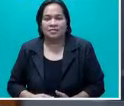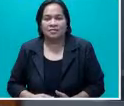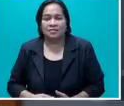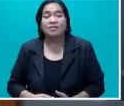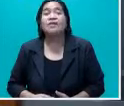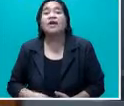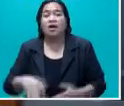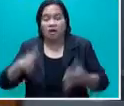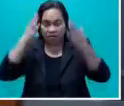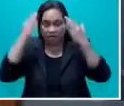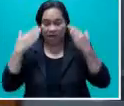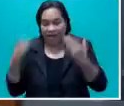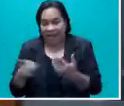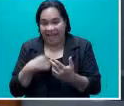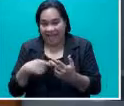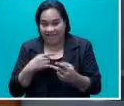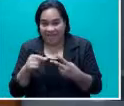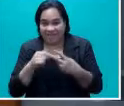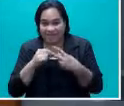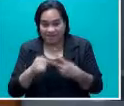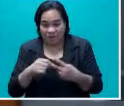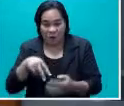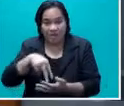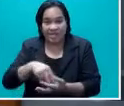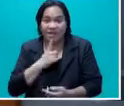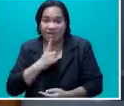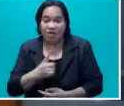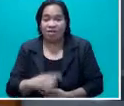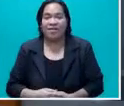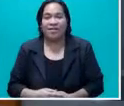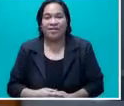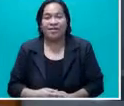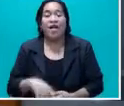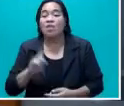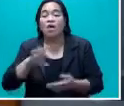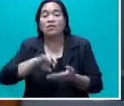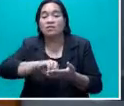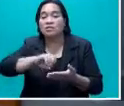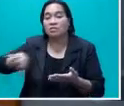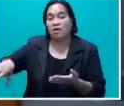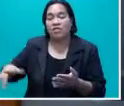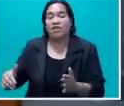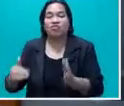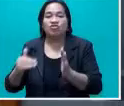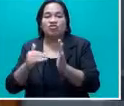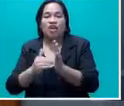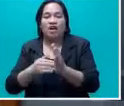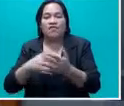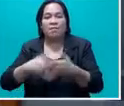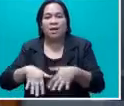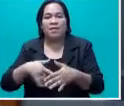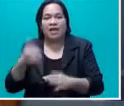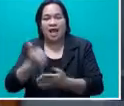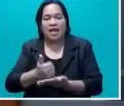Honorable Speaker, another aspect of our standing order is the removal of the chair of the Public Accounts